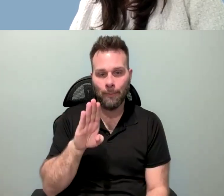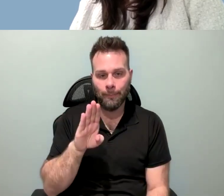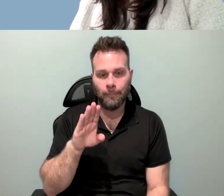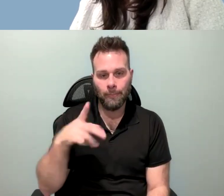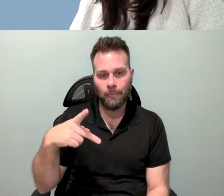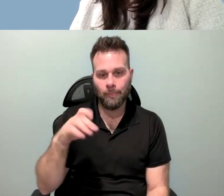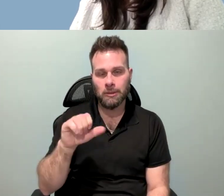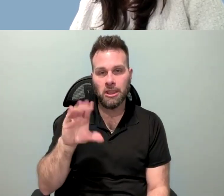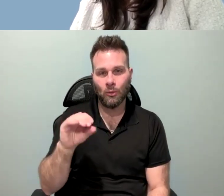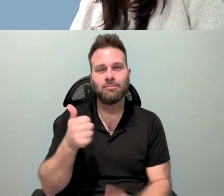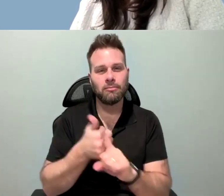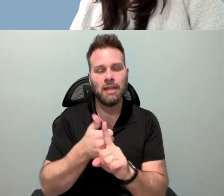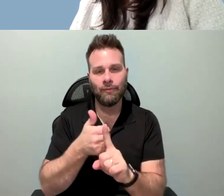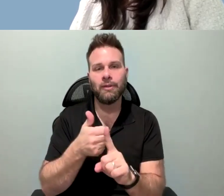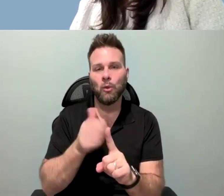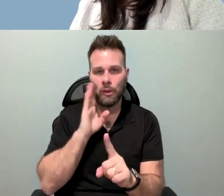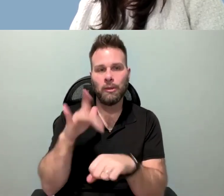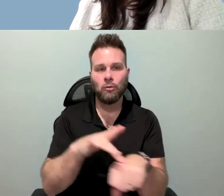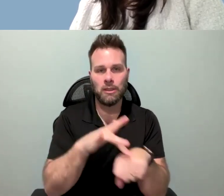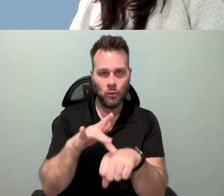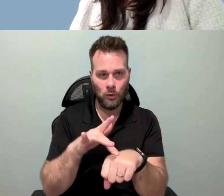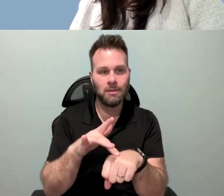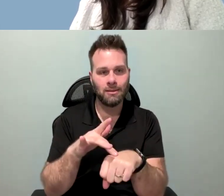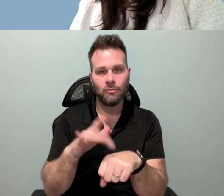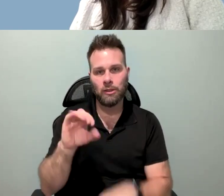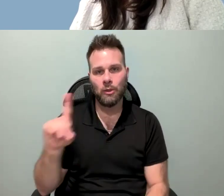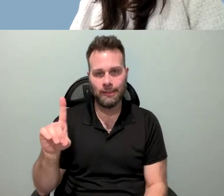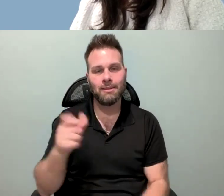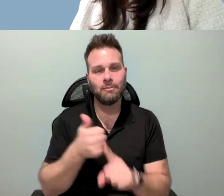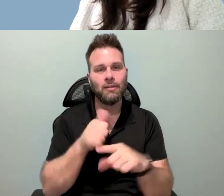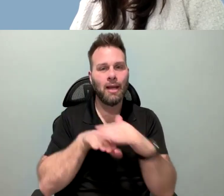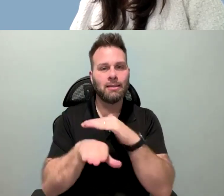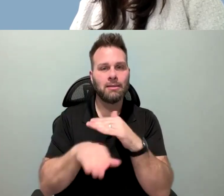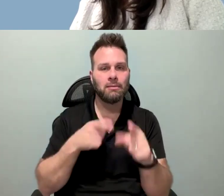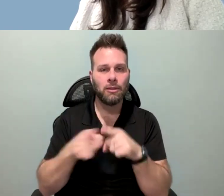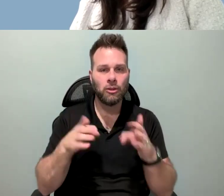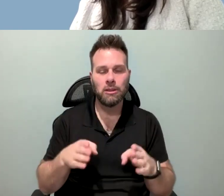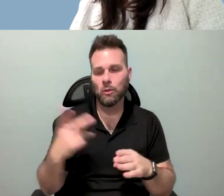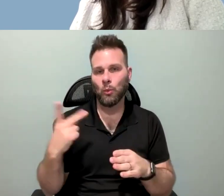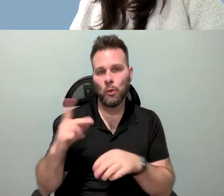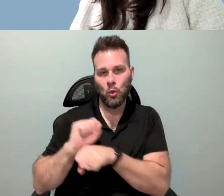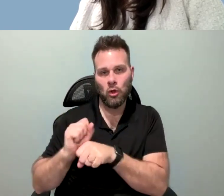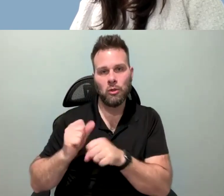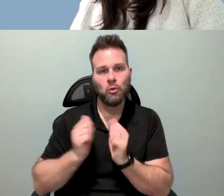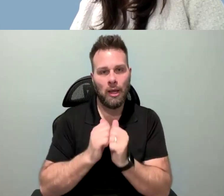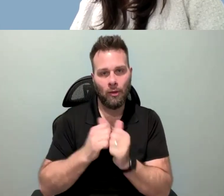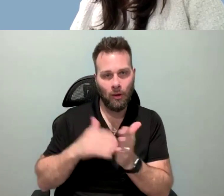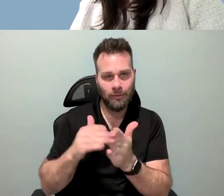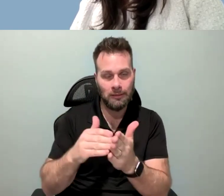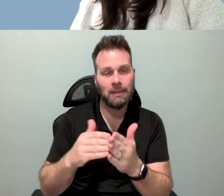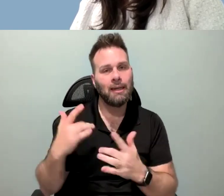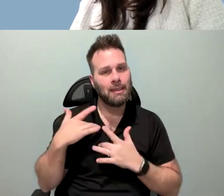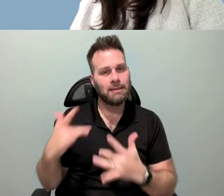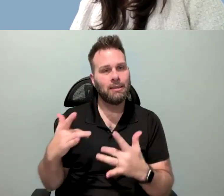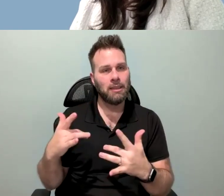resource for commissions on disabilities. He's MOD's access specialist, and he worked closely with me. So I know I typically try to make time to come out